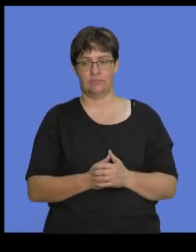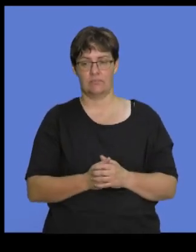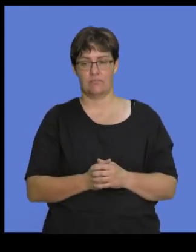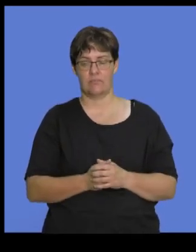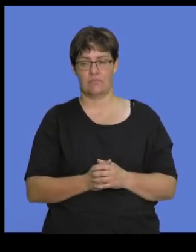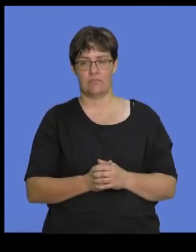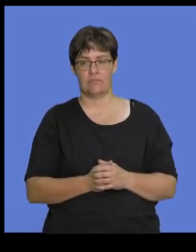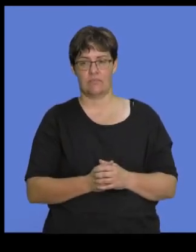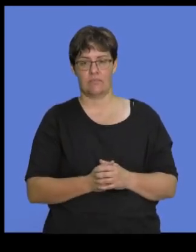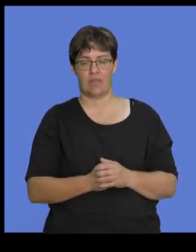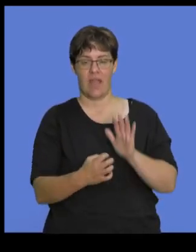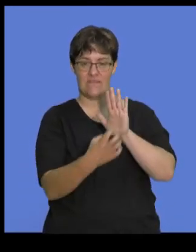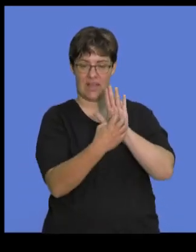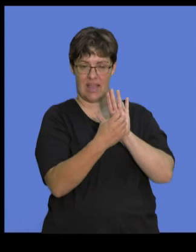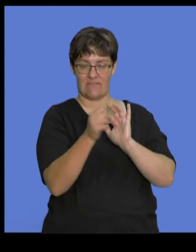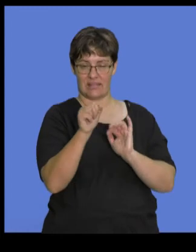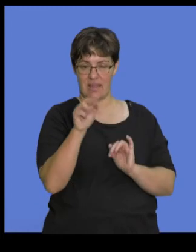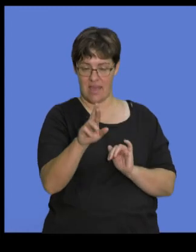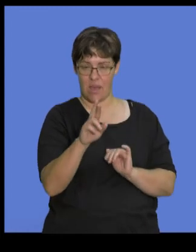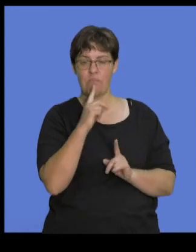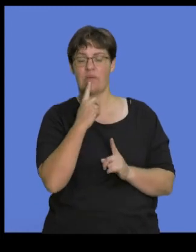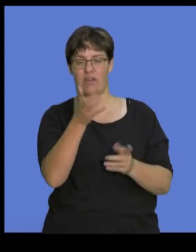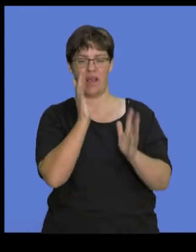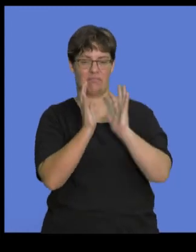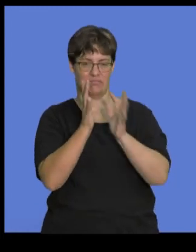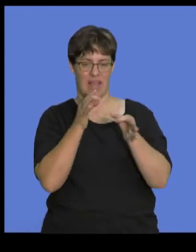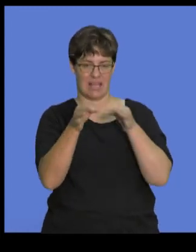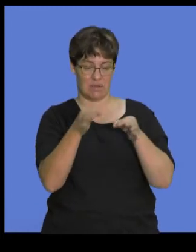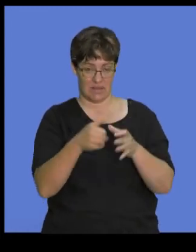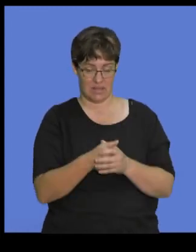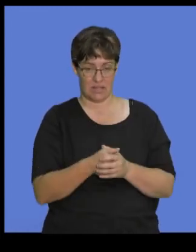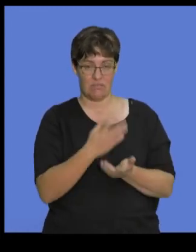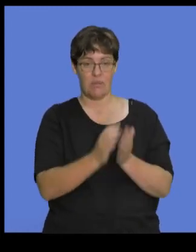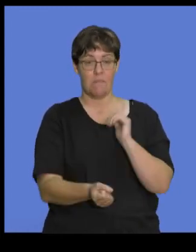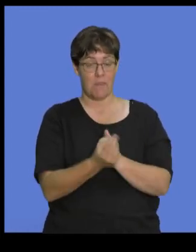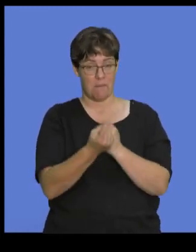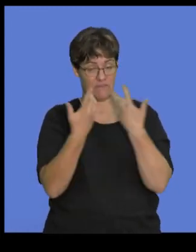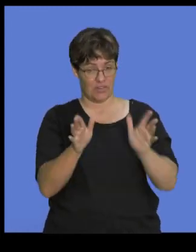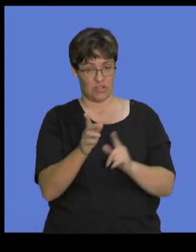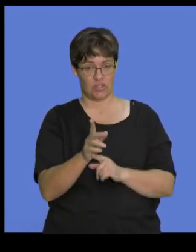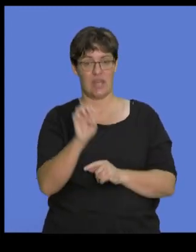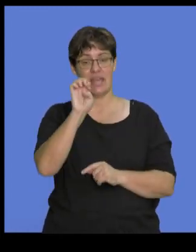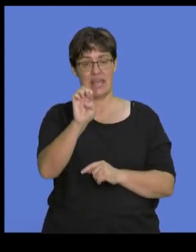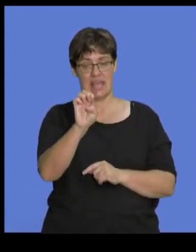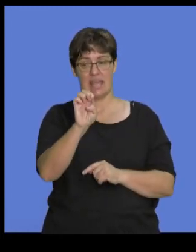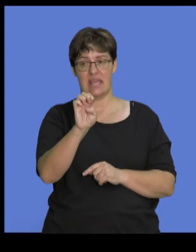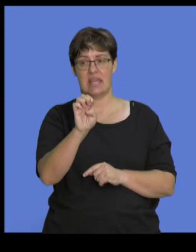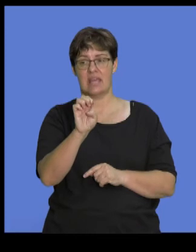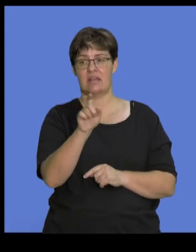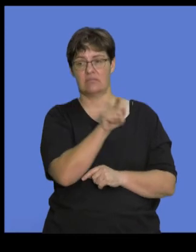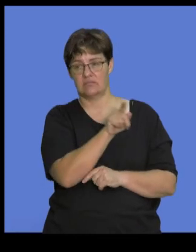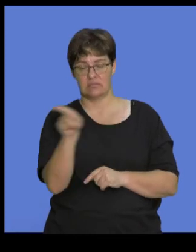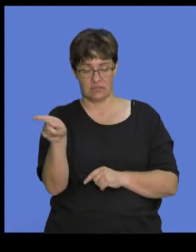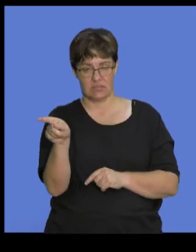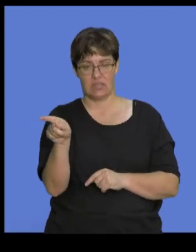is the vector diagram that I was talking about. So we managed to come up with that. E due to